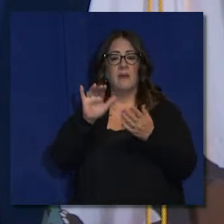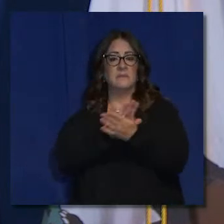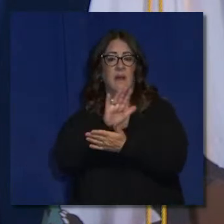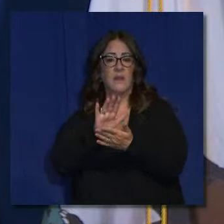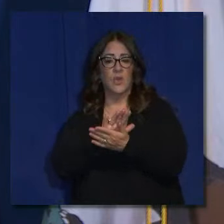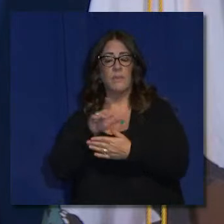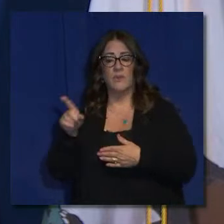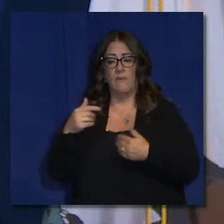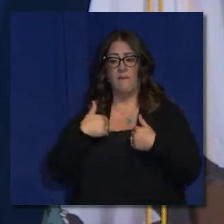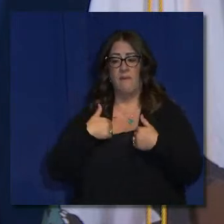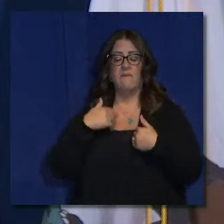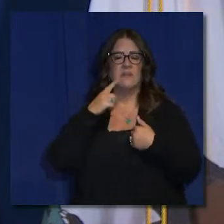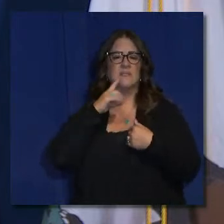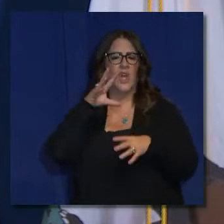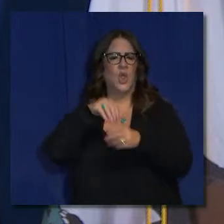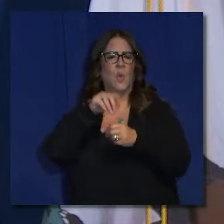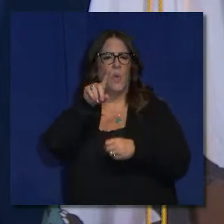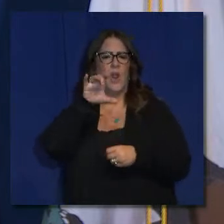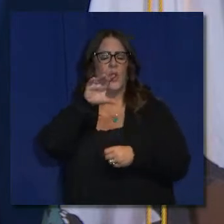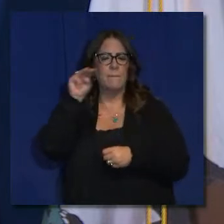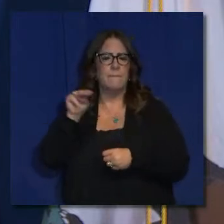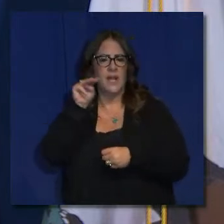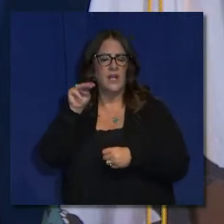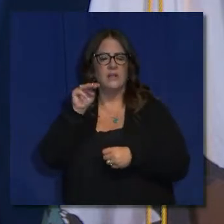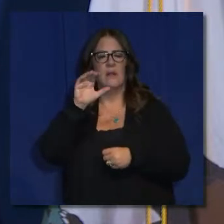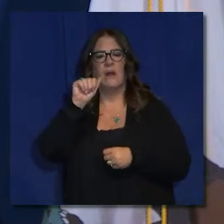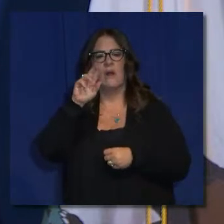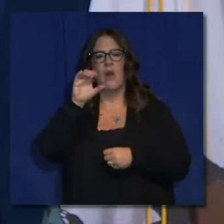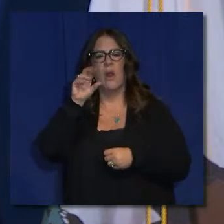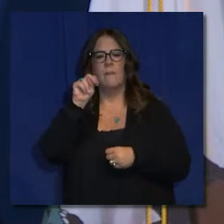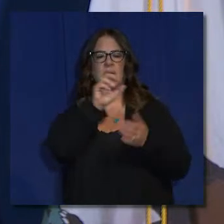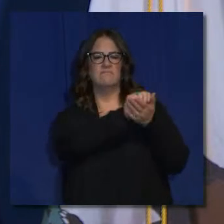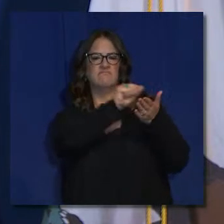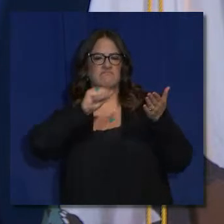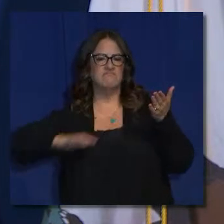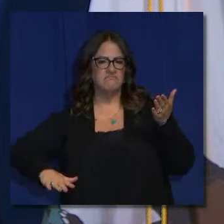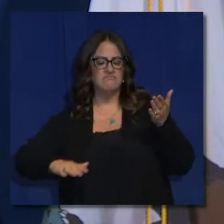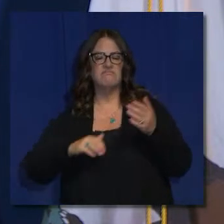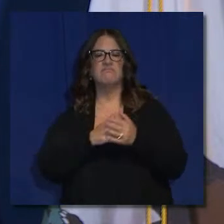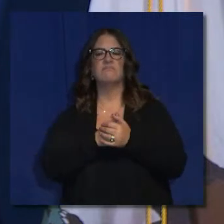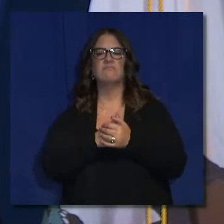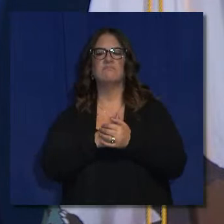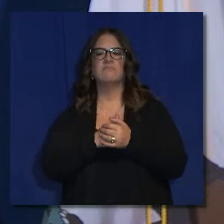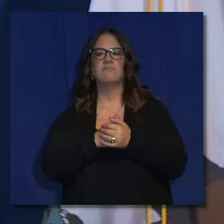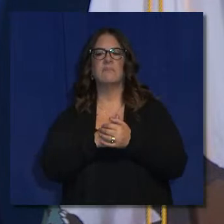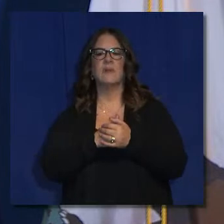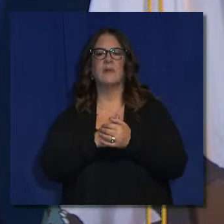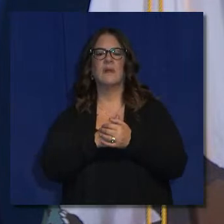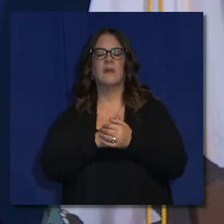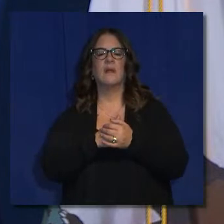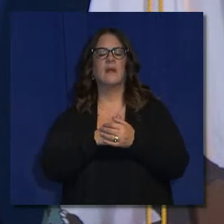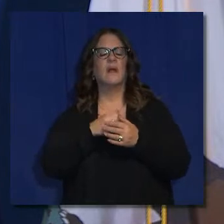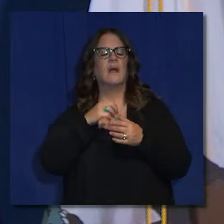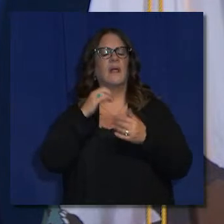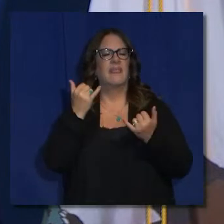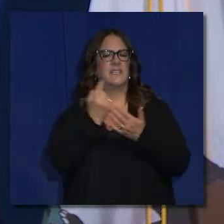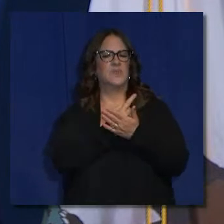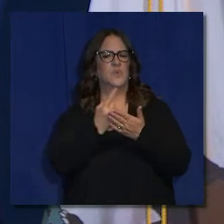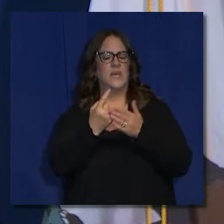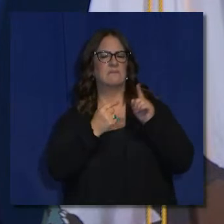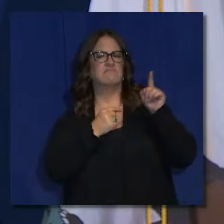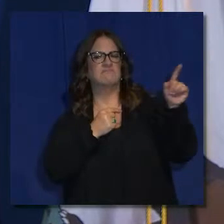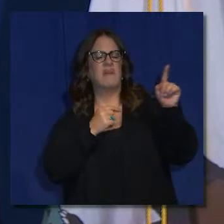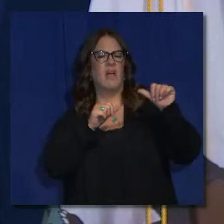includes $100 million for carbon removal, and as you probably know, CARB's draft scoping plan that came out this week included